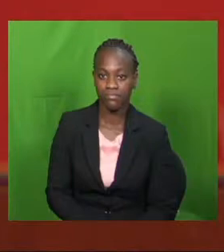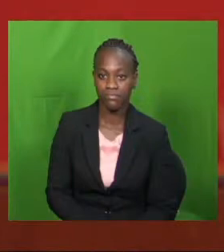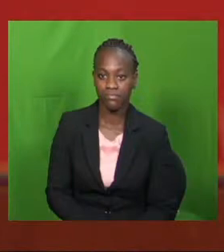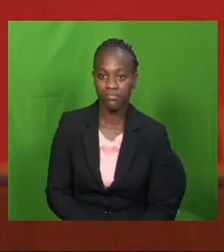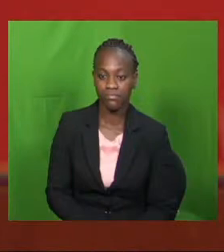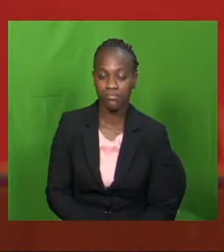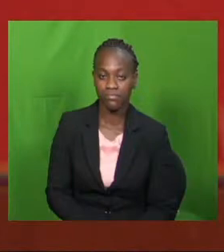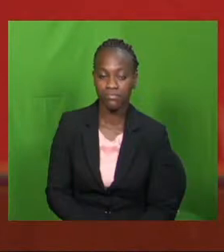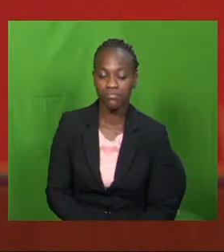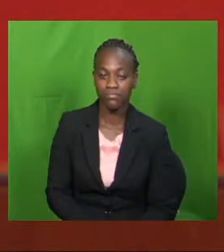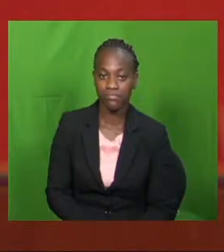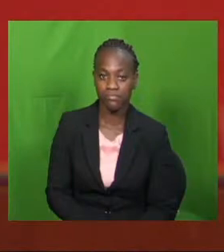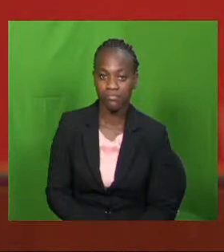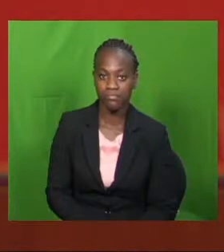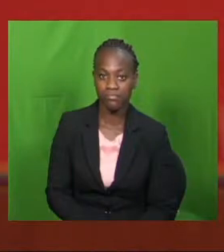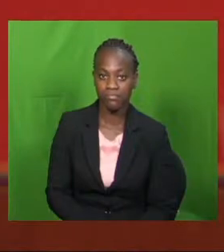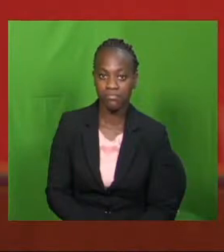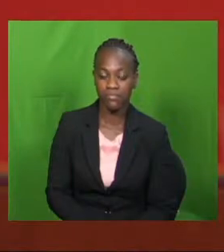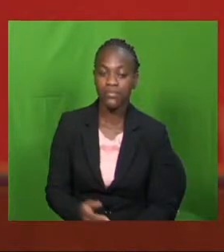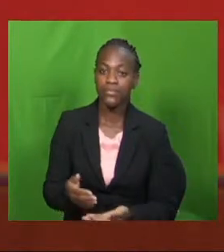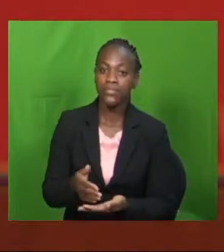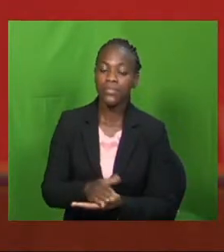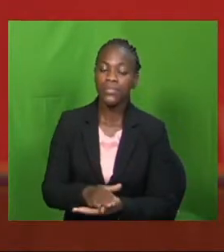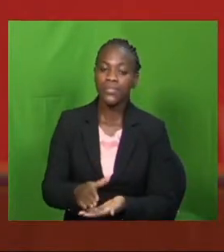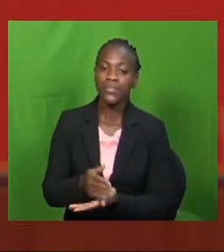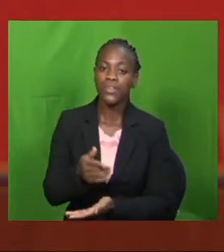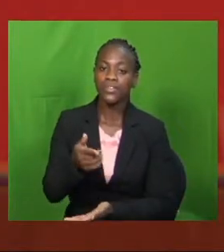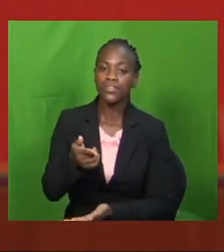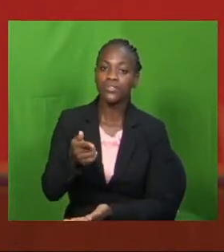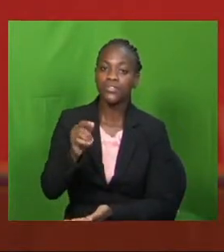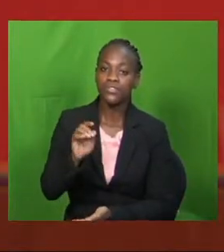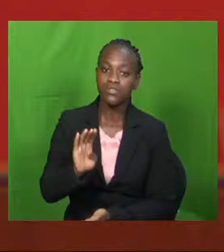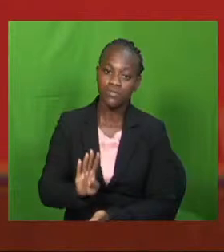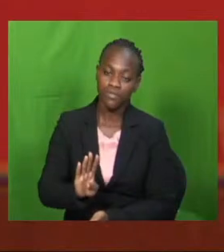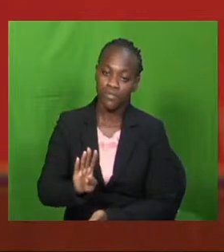And finally, page 24.